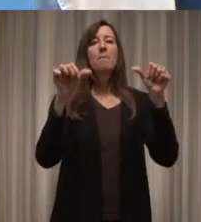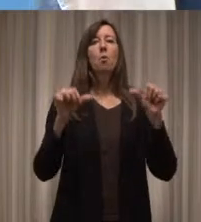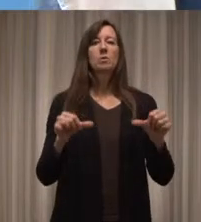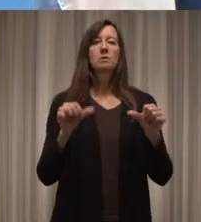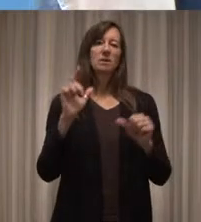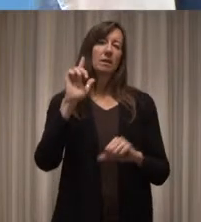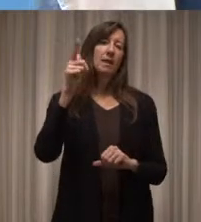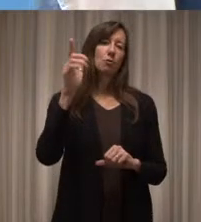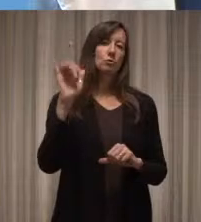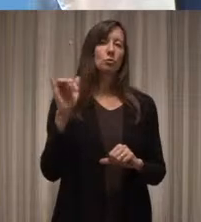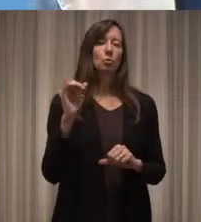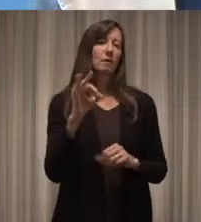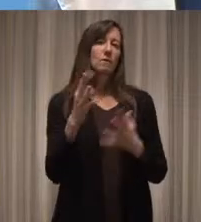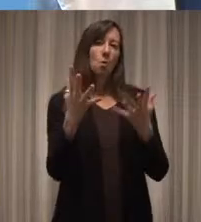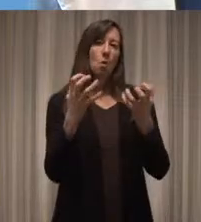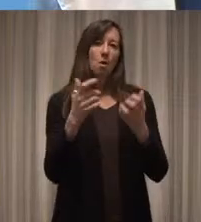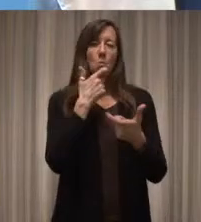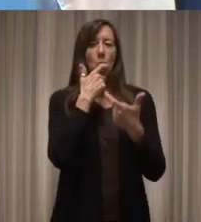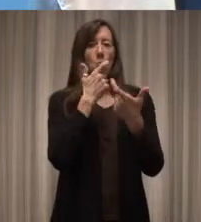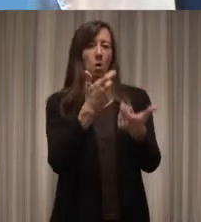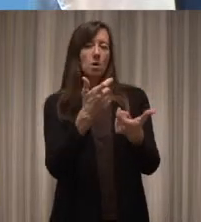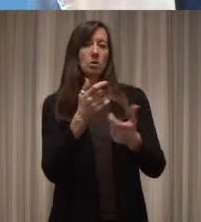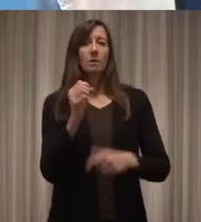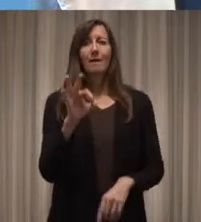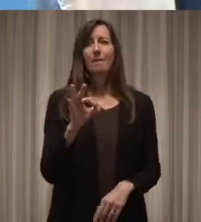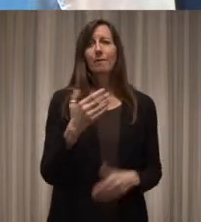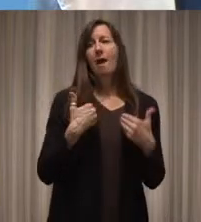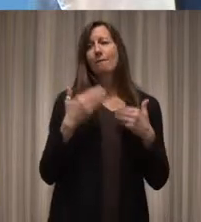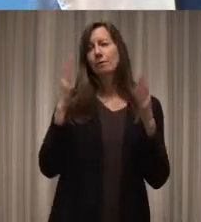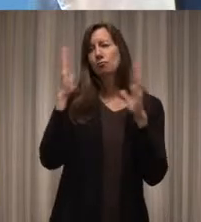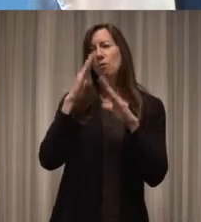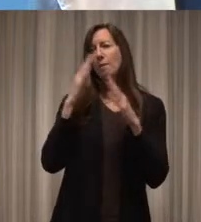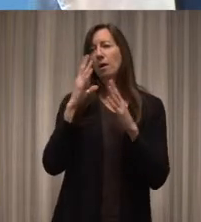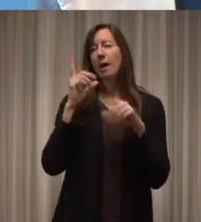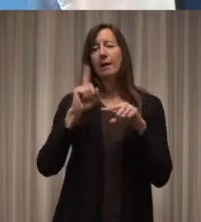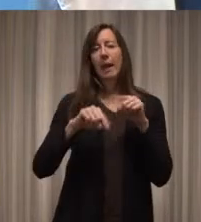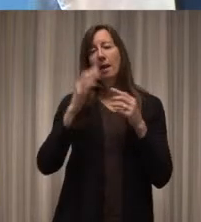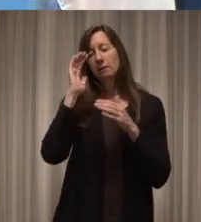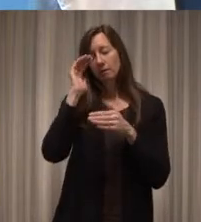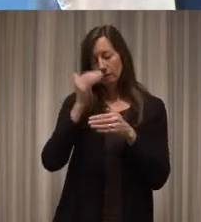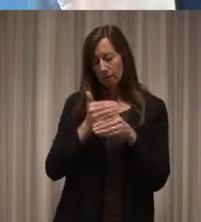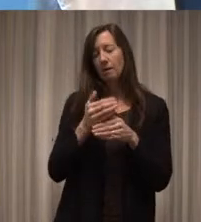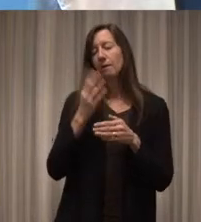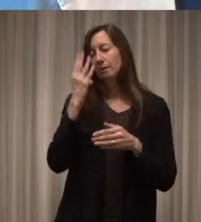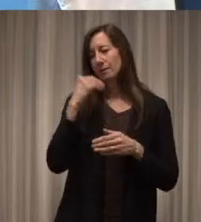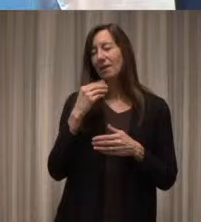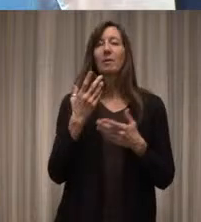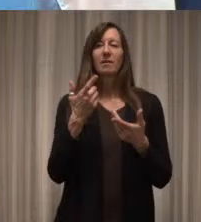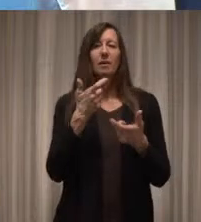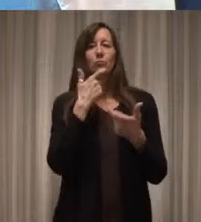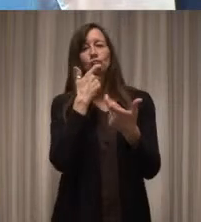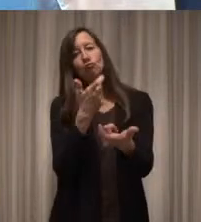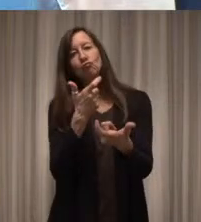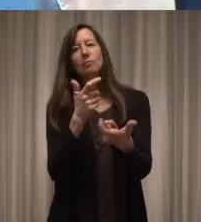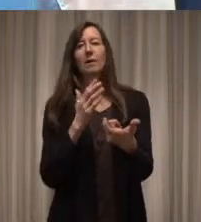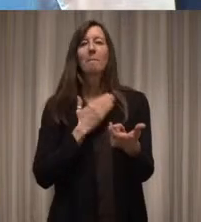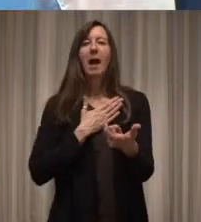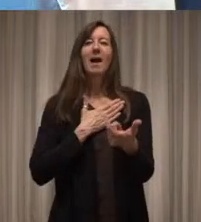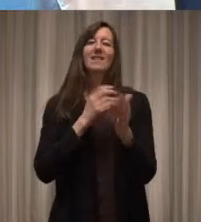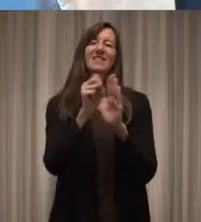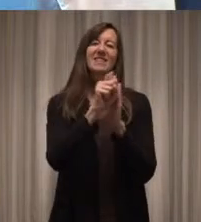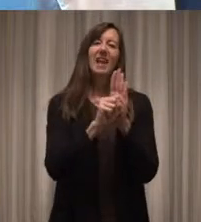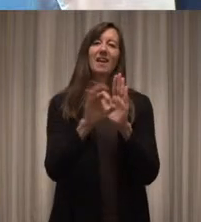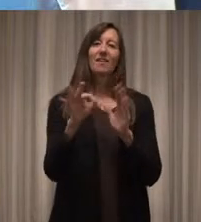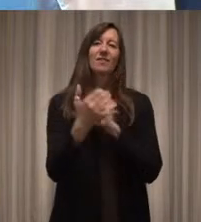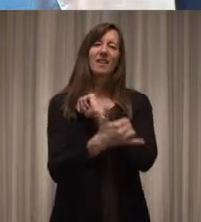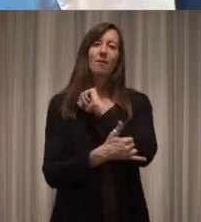later. If you're having trouble going to sleep and you want something to put you to sleep, you can put on my State of the County. Sorry,